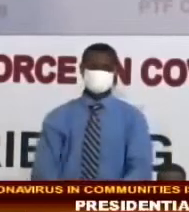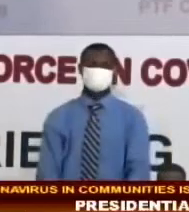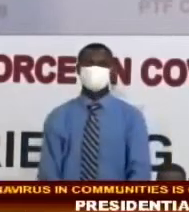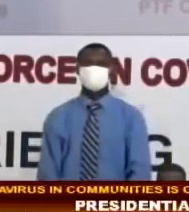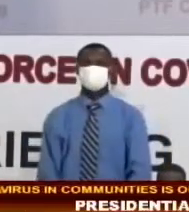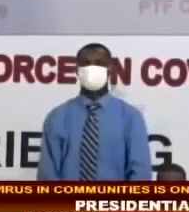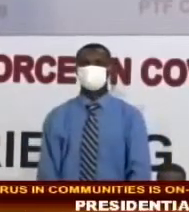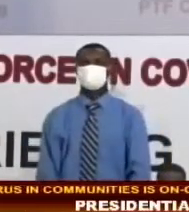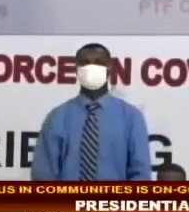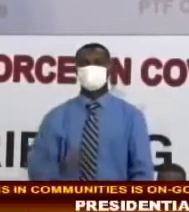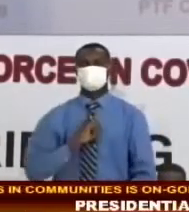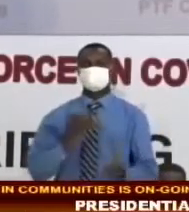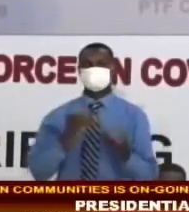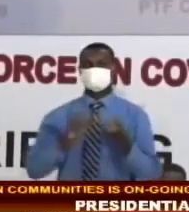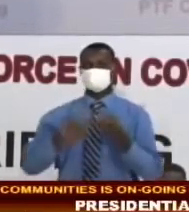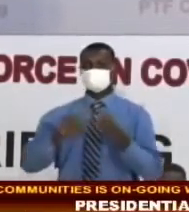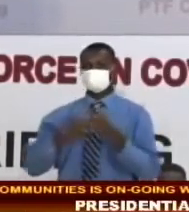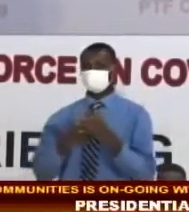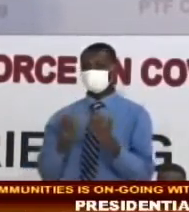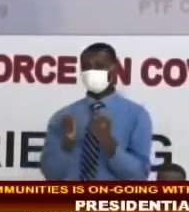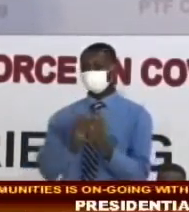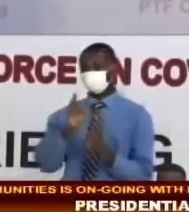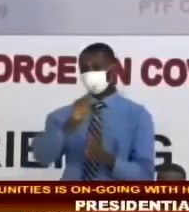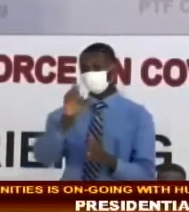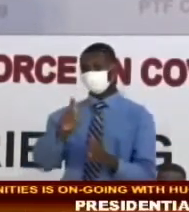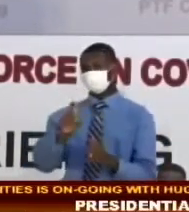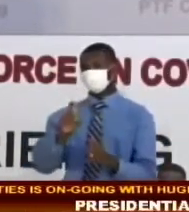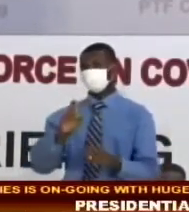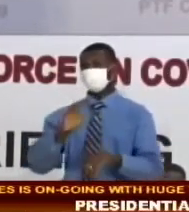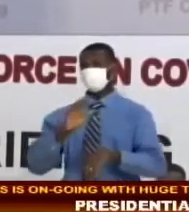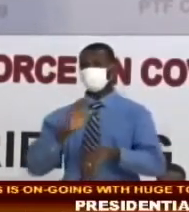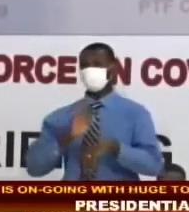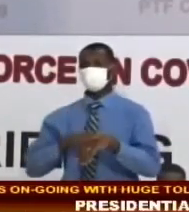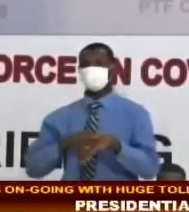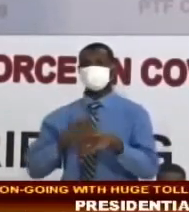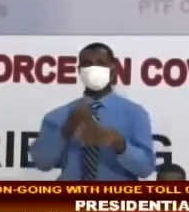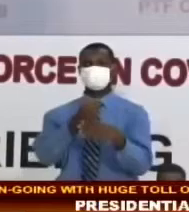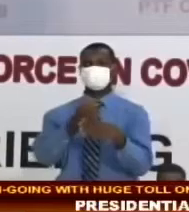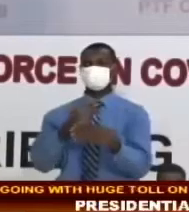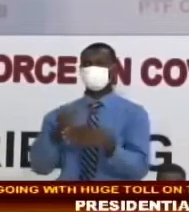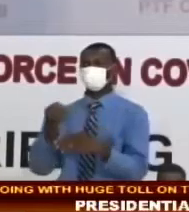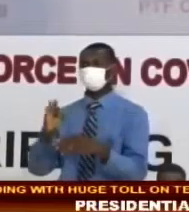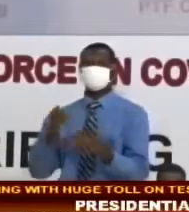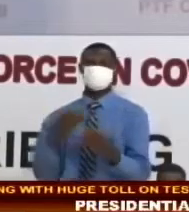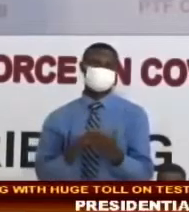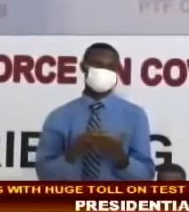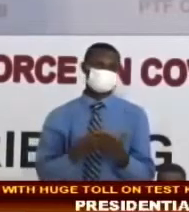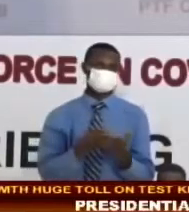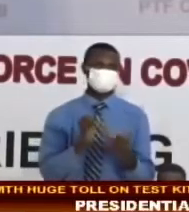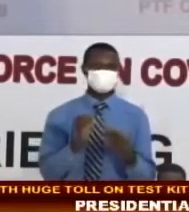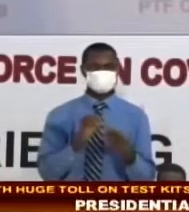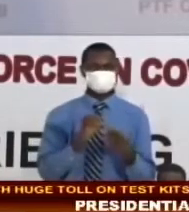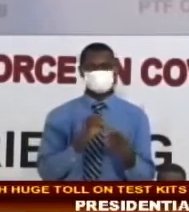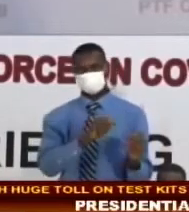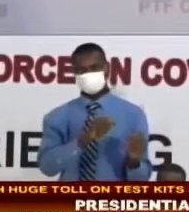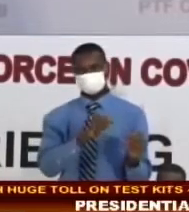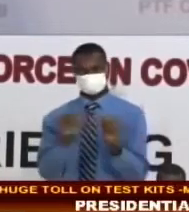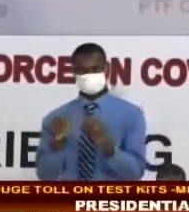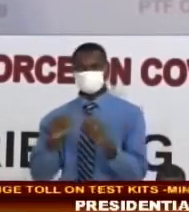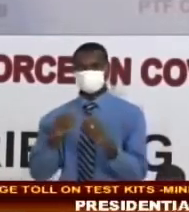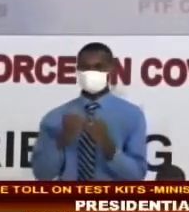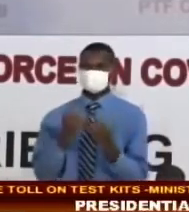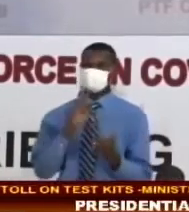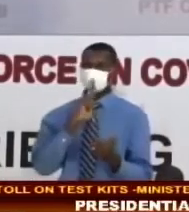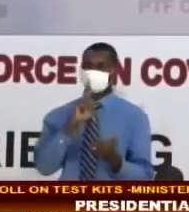think let me start with a question on the CCT, the conditional cash transfer. That how are we doing the